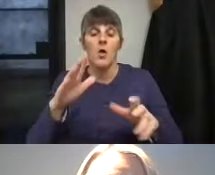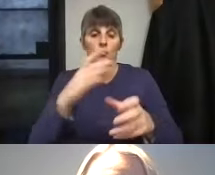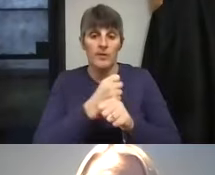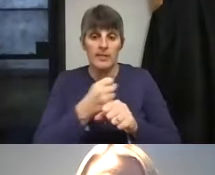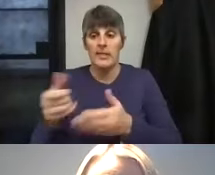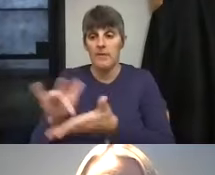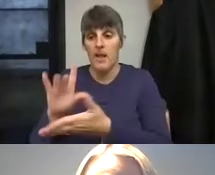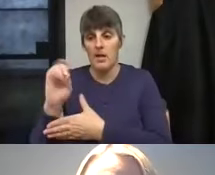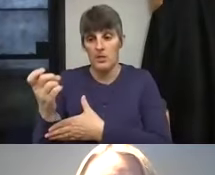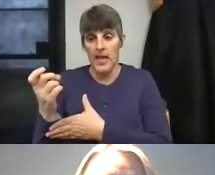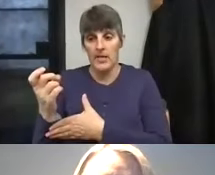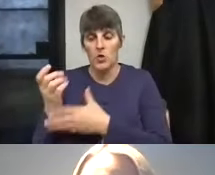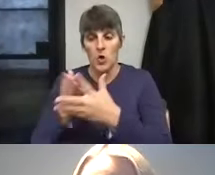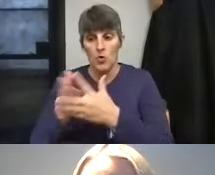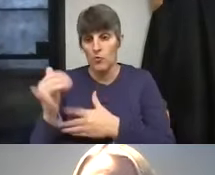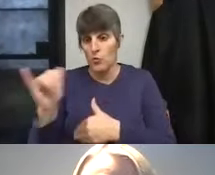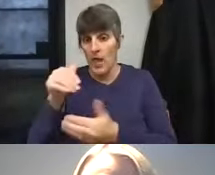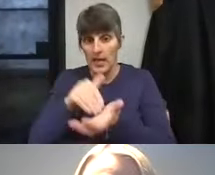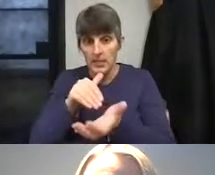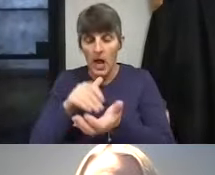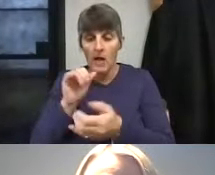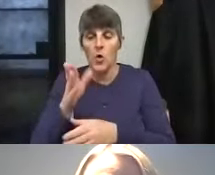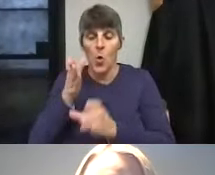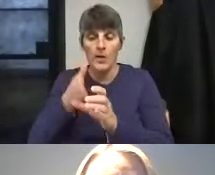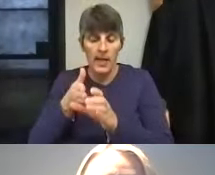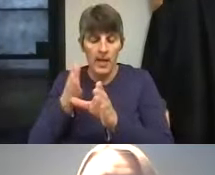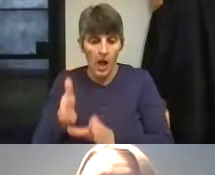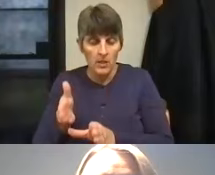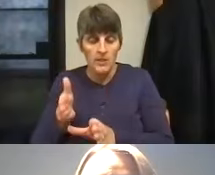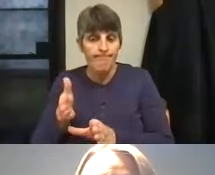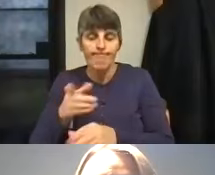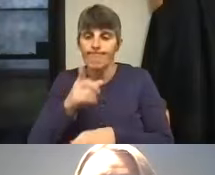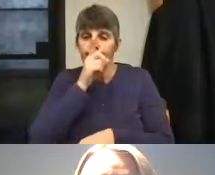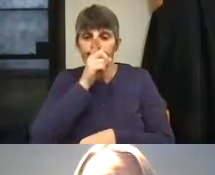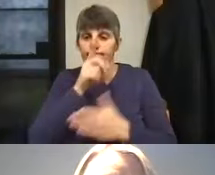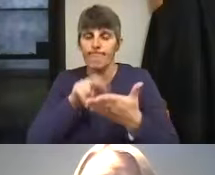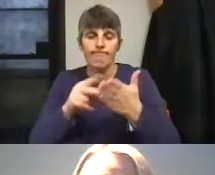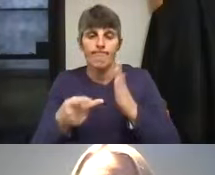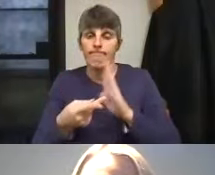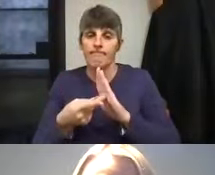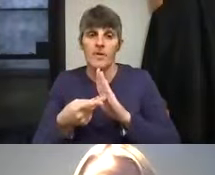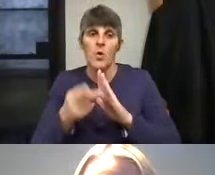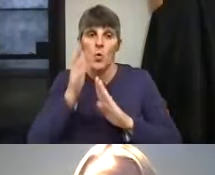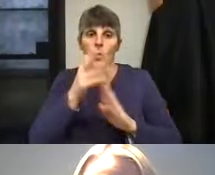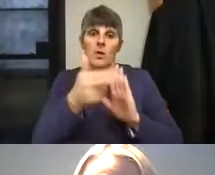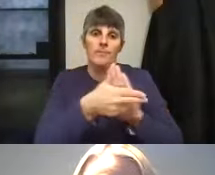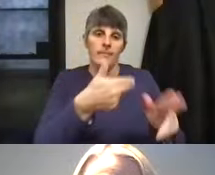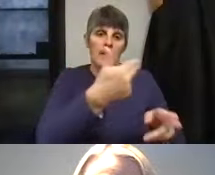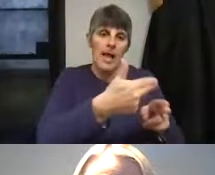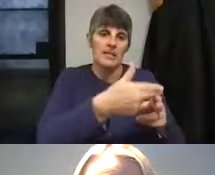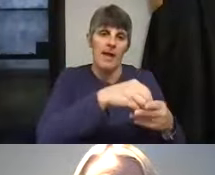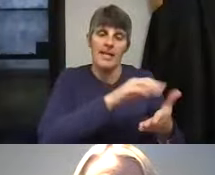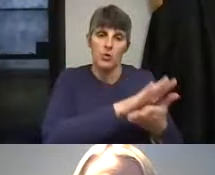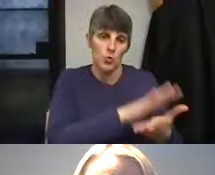medical diagnosis through like a doctor or a psychologist doesn't necessarily mean that they'll be classified in